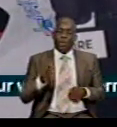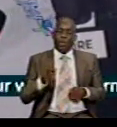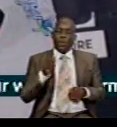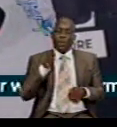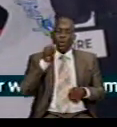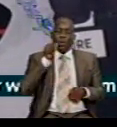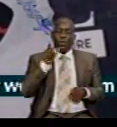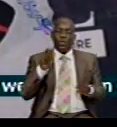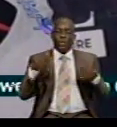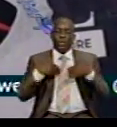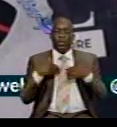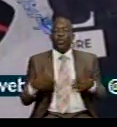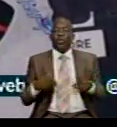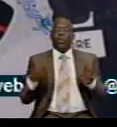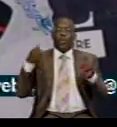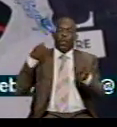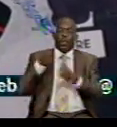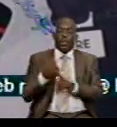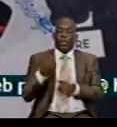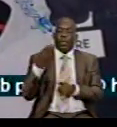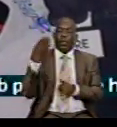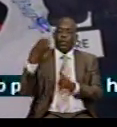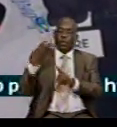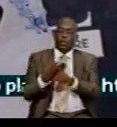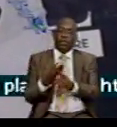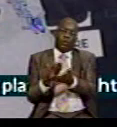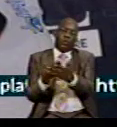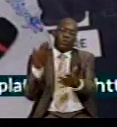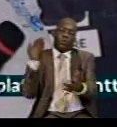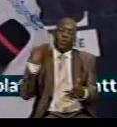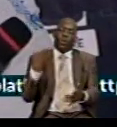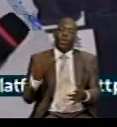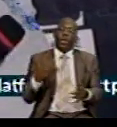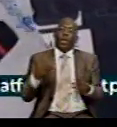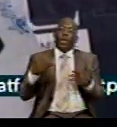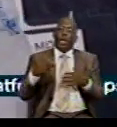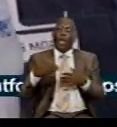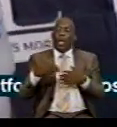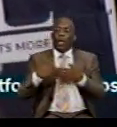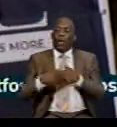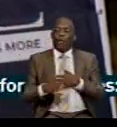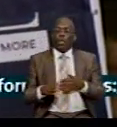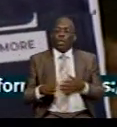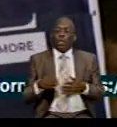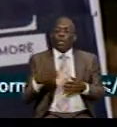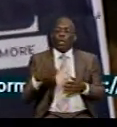left ankle. But after the prayer today, something happened. So we call her to share her testimony.